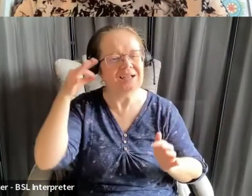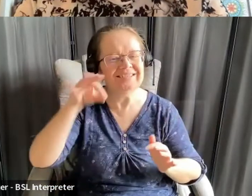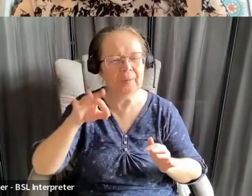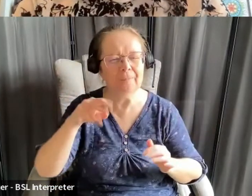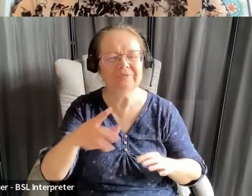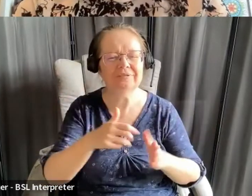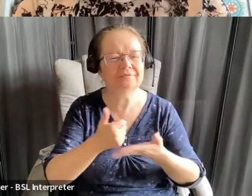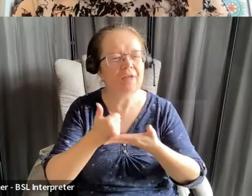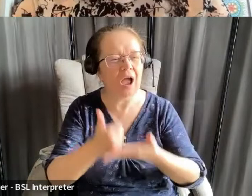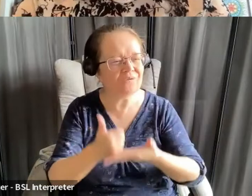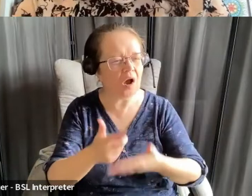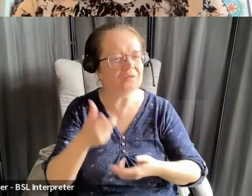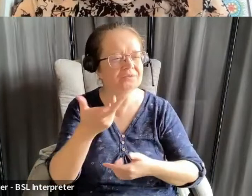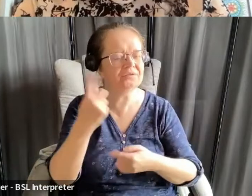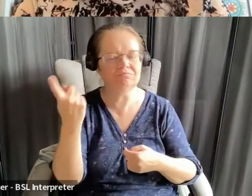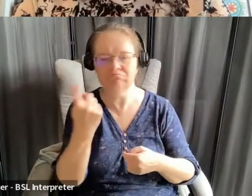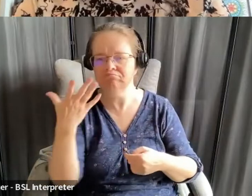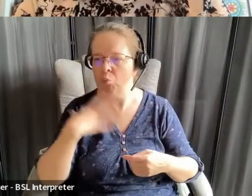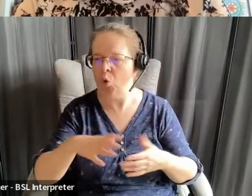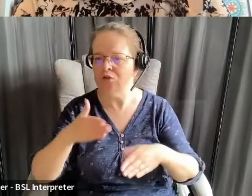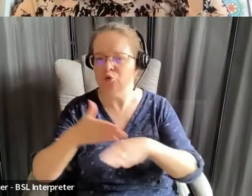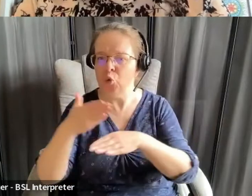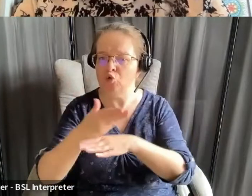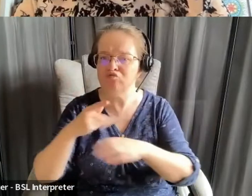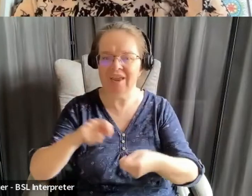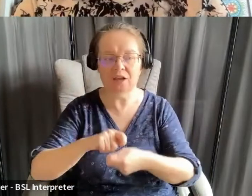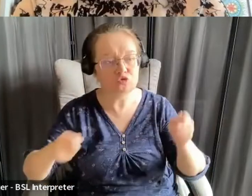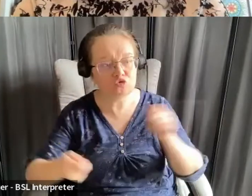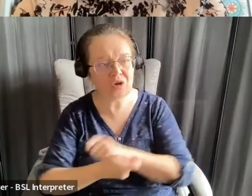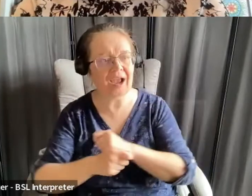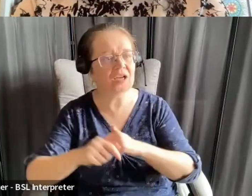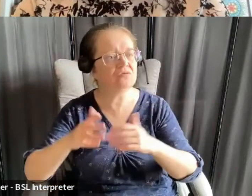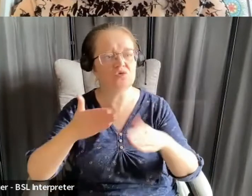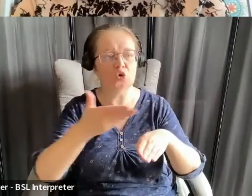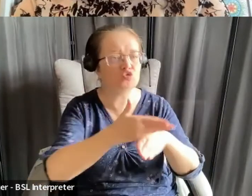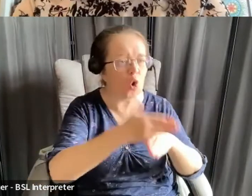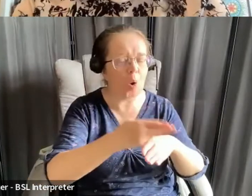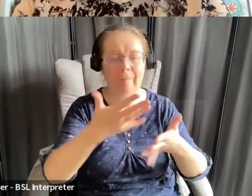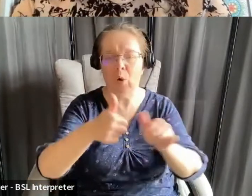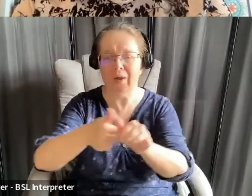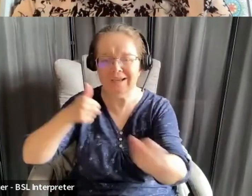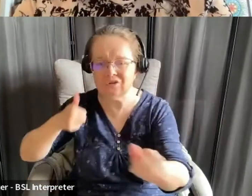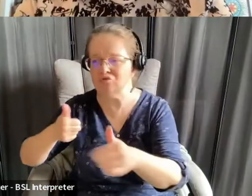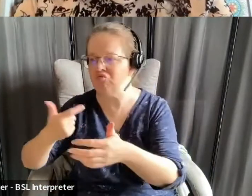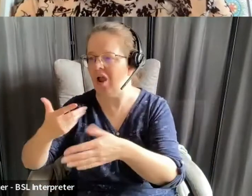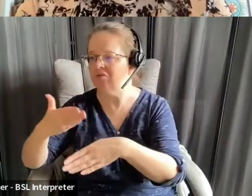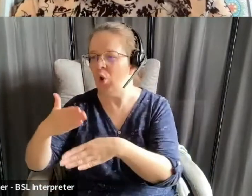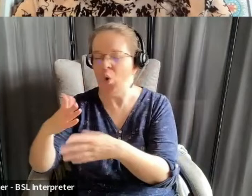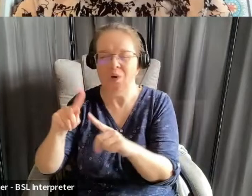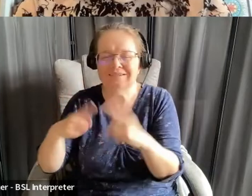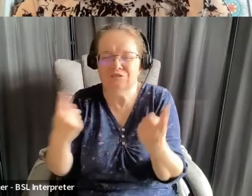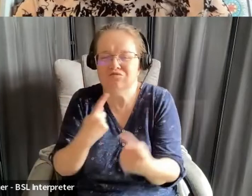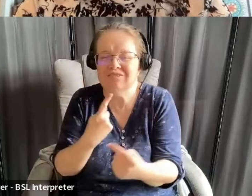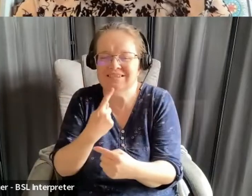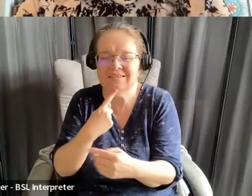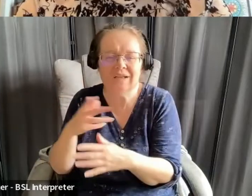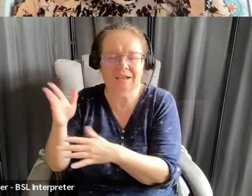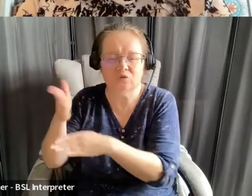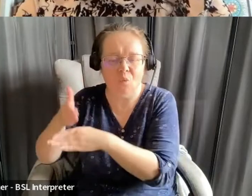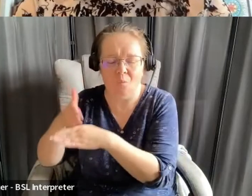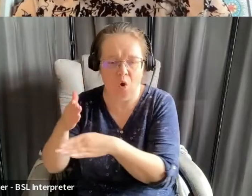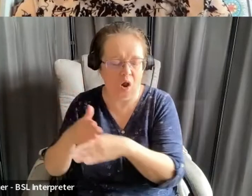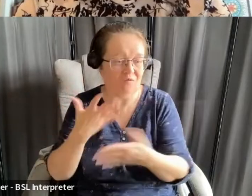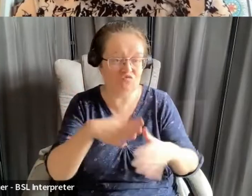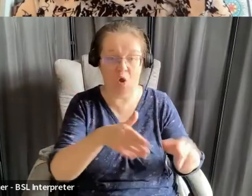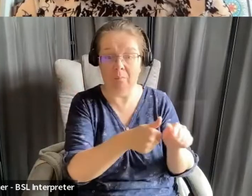to make that career change, whether it's into another job or industry or changing their work type, i.e. going from